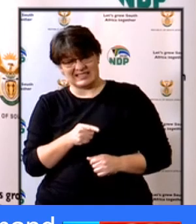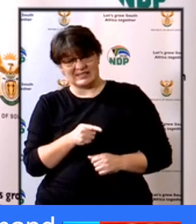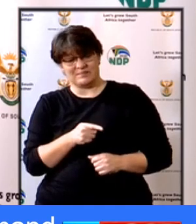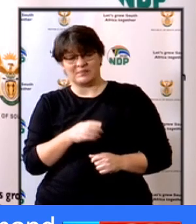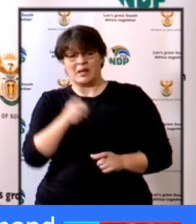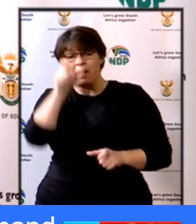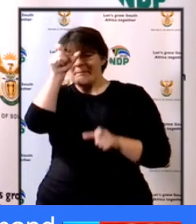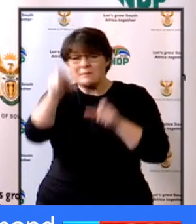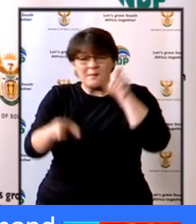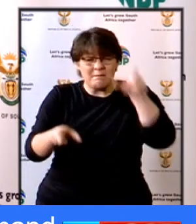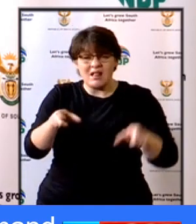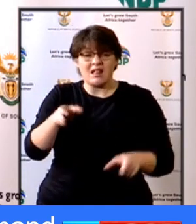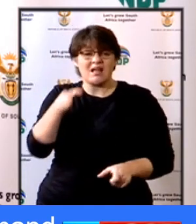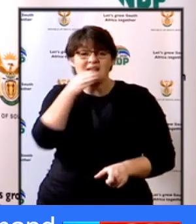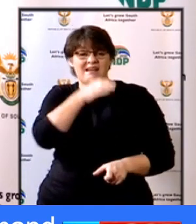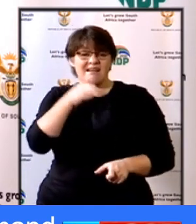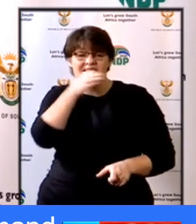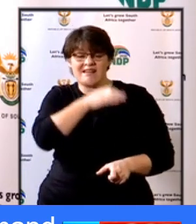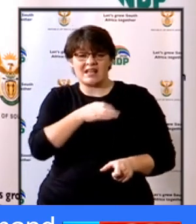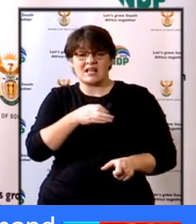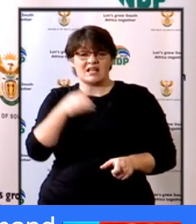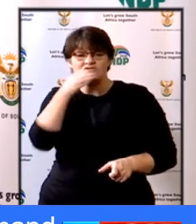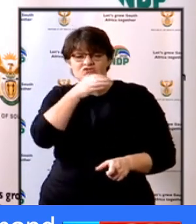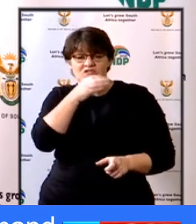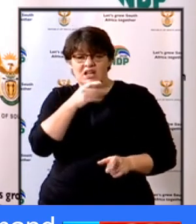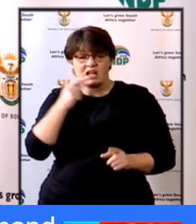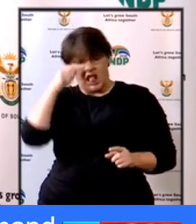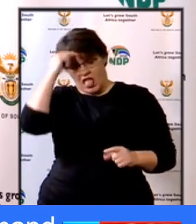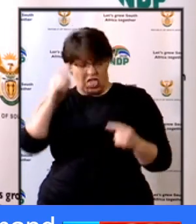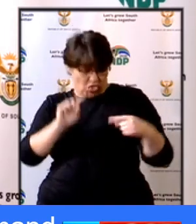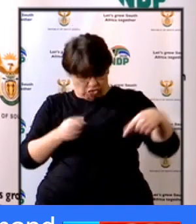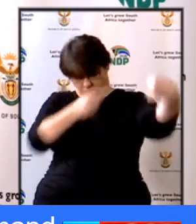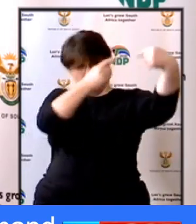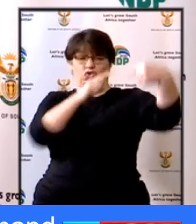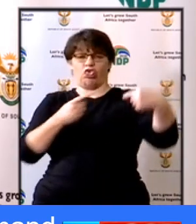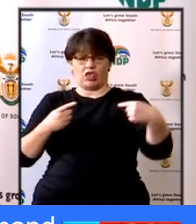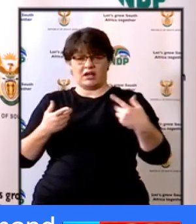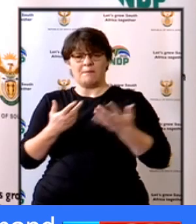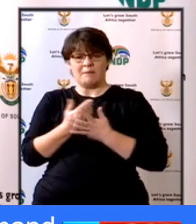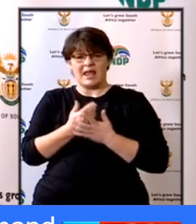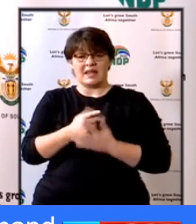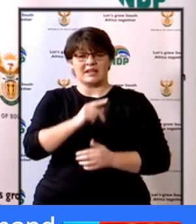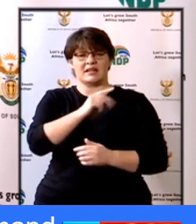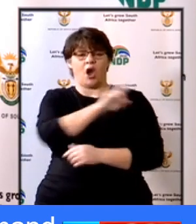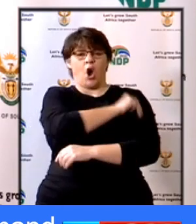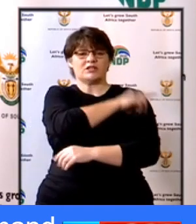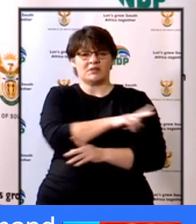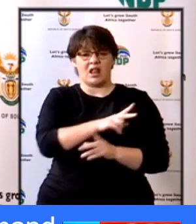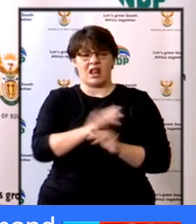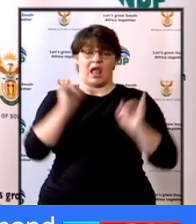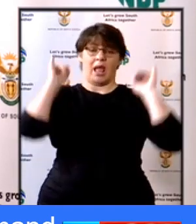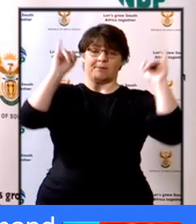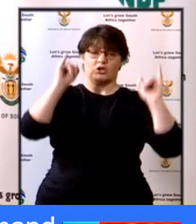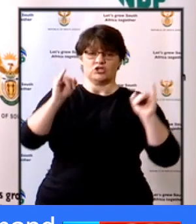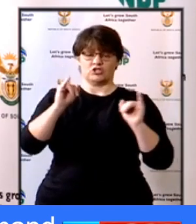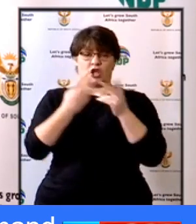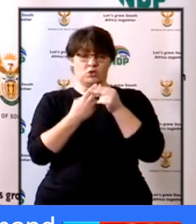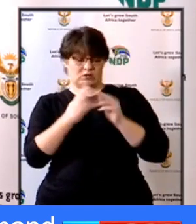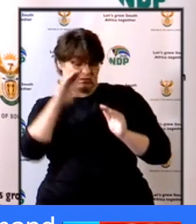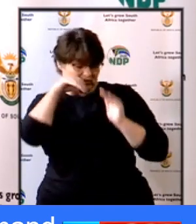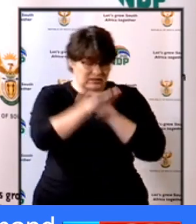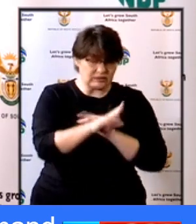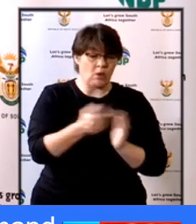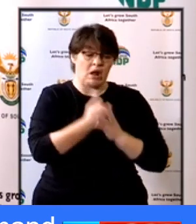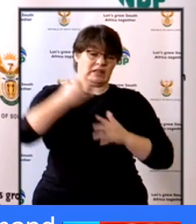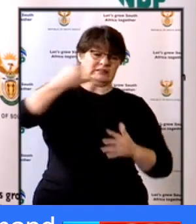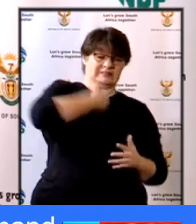of alcohol-related injuries and illnesses in clogging up our trauma units and healthcare systems. We had